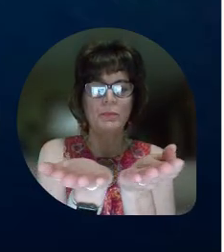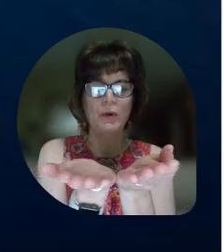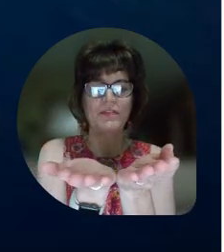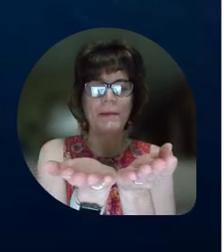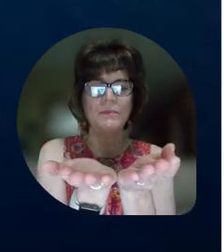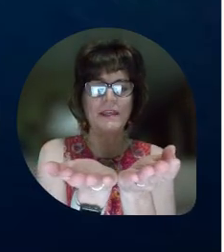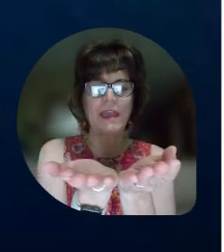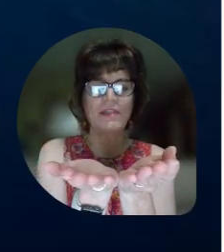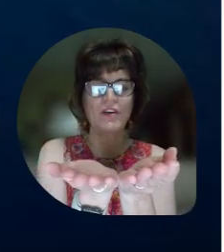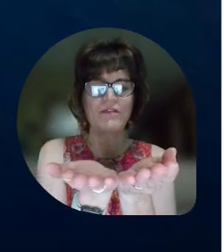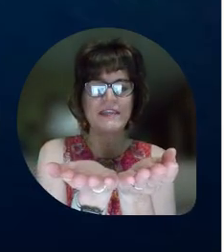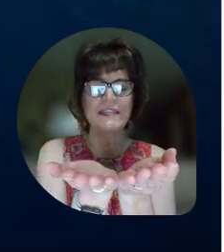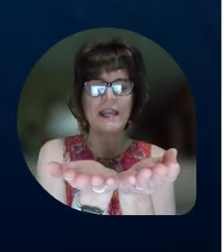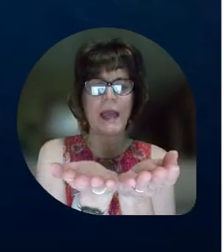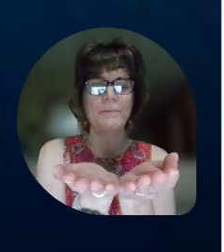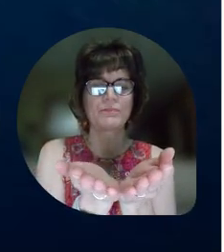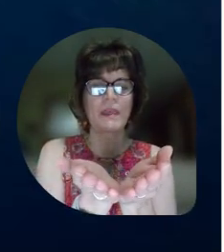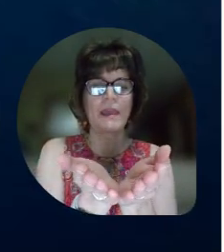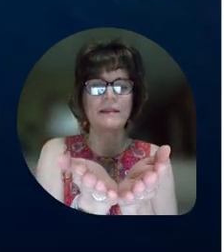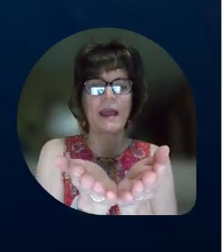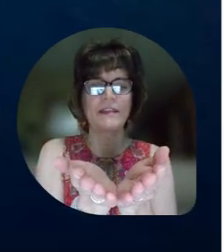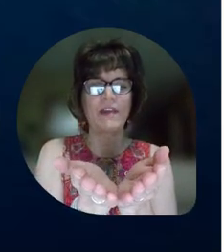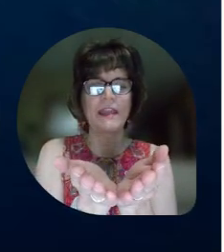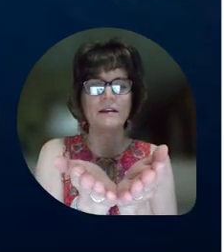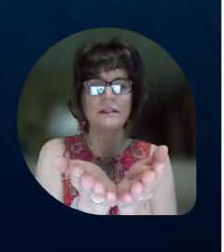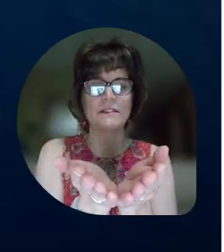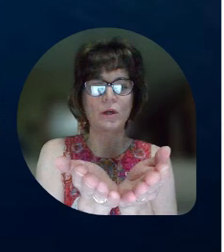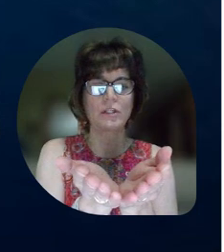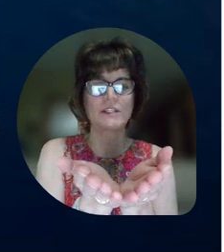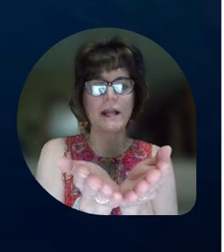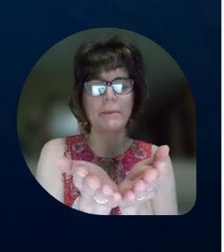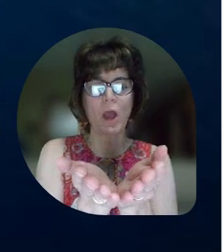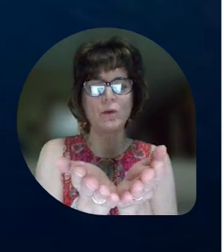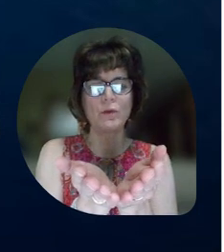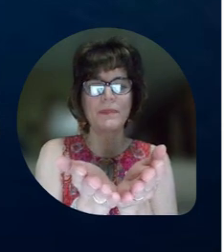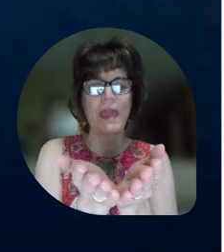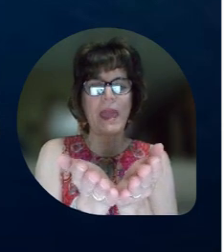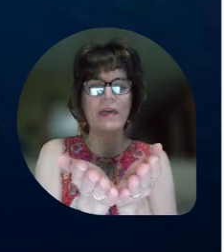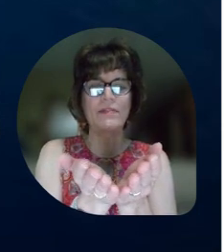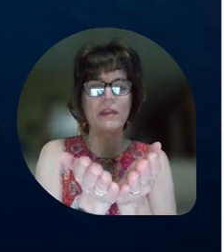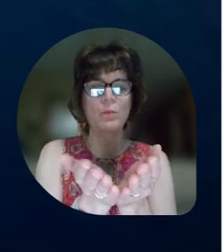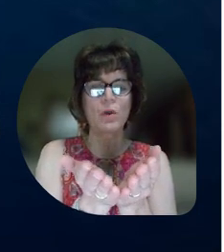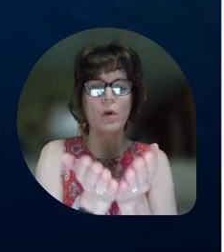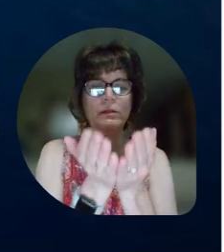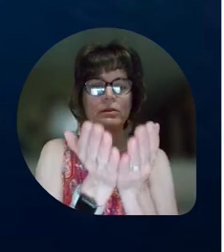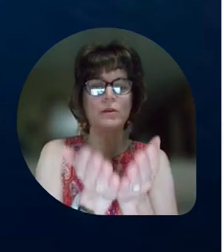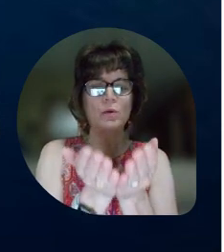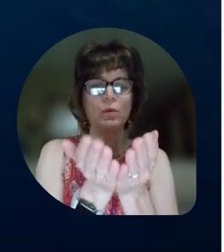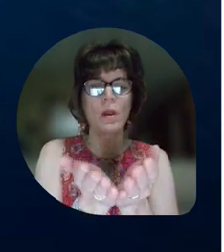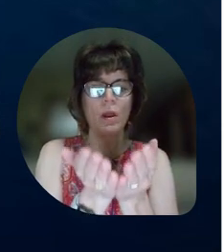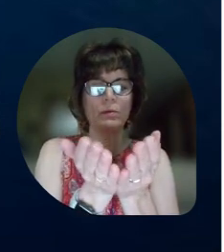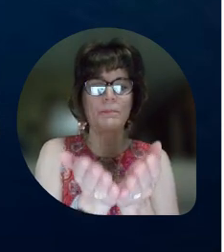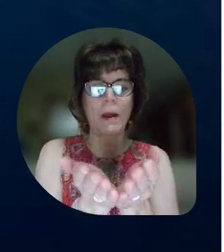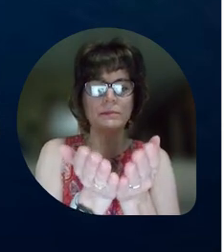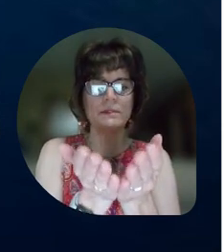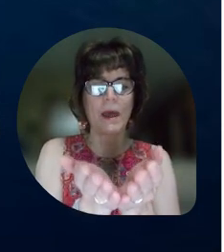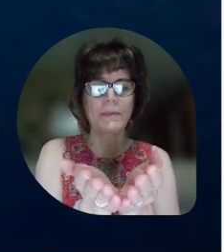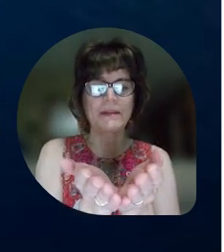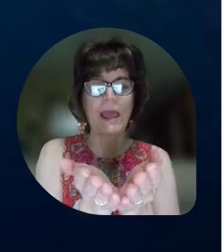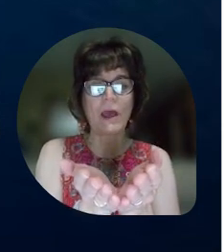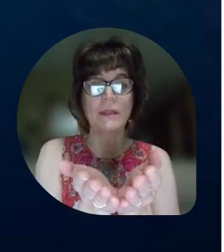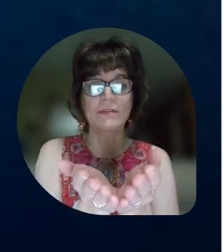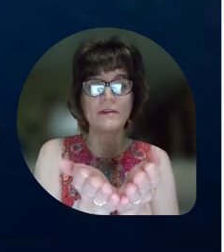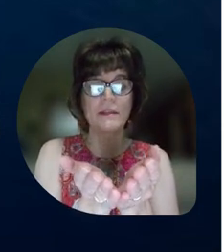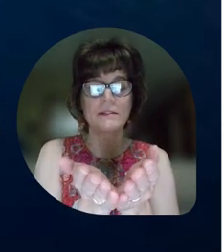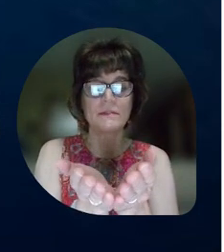to put them together facing up and kind of angle it so it looks like a boat. And then we're going to bounce up